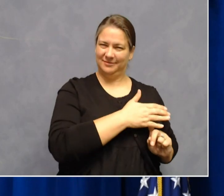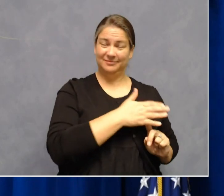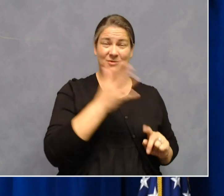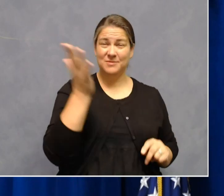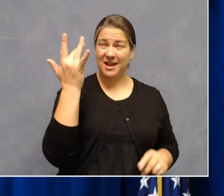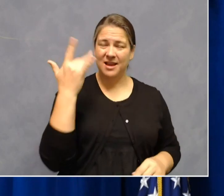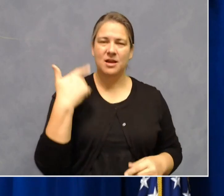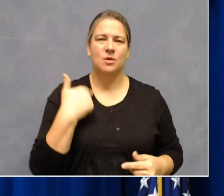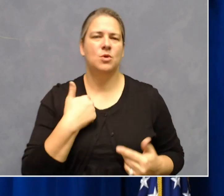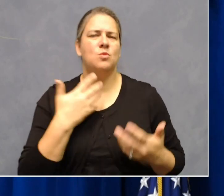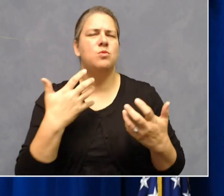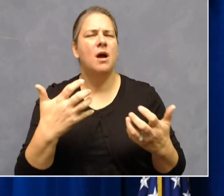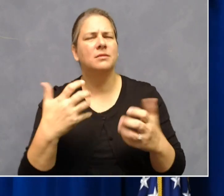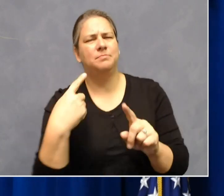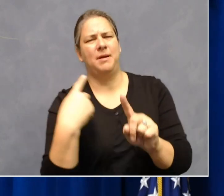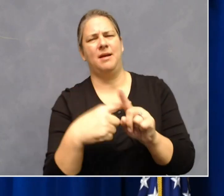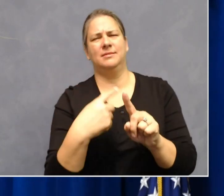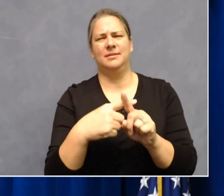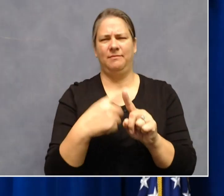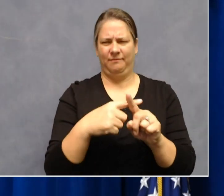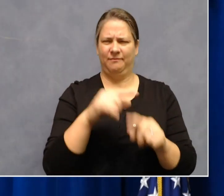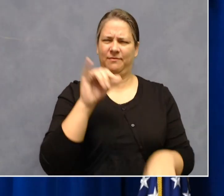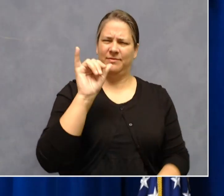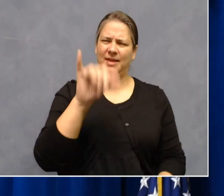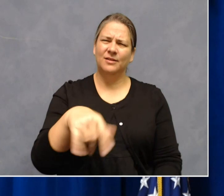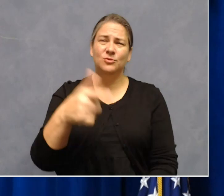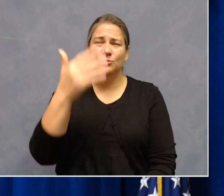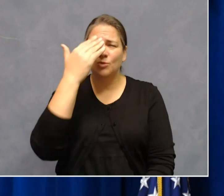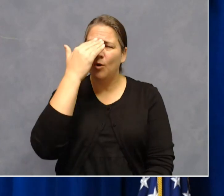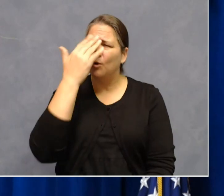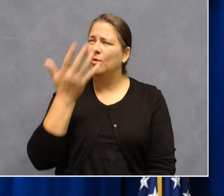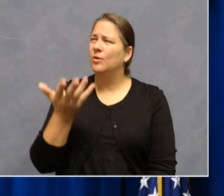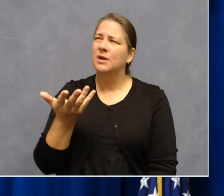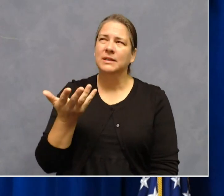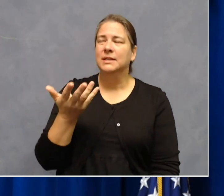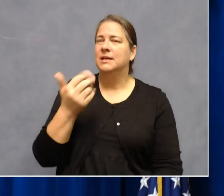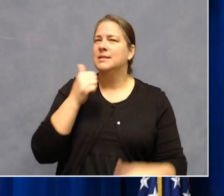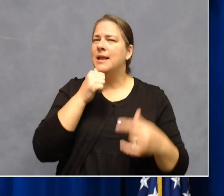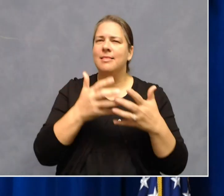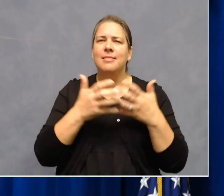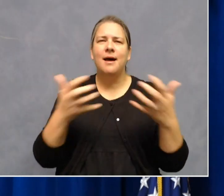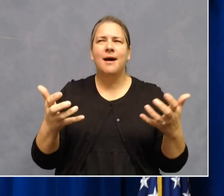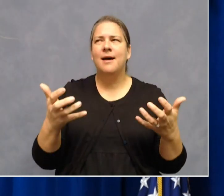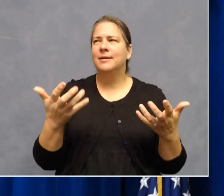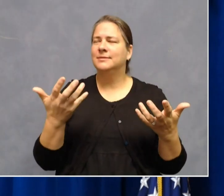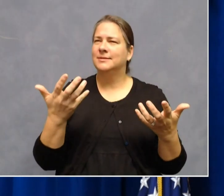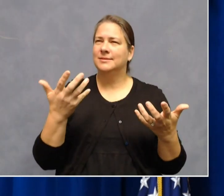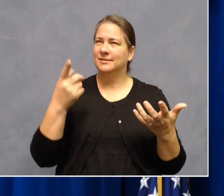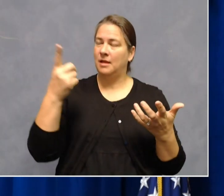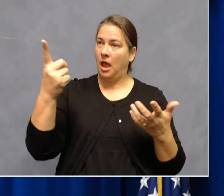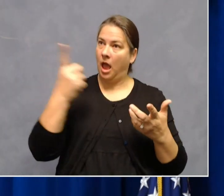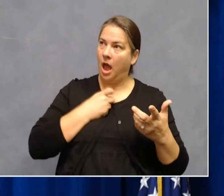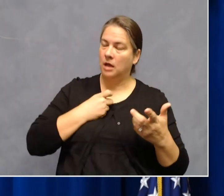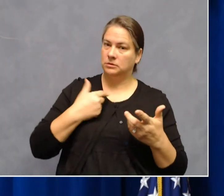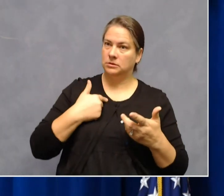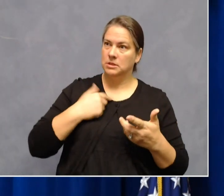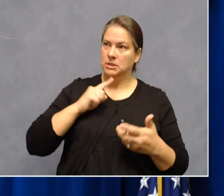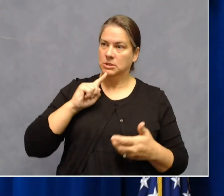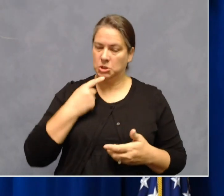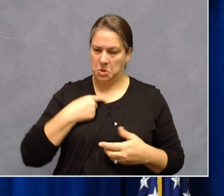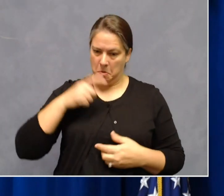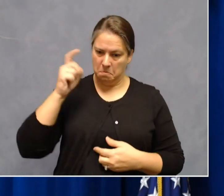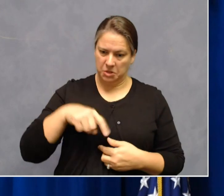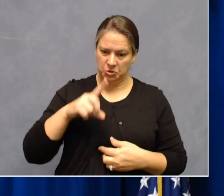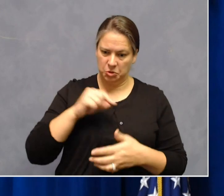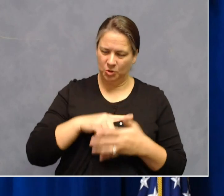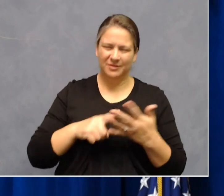that really so little is being asked of us. And if it prevents others from being exposed to this virus, we are more than willing